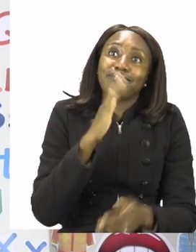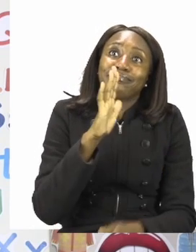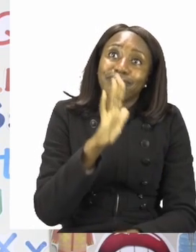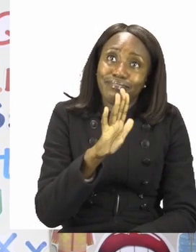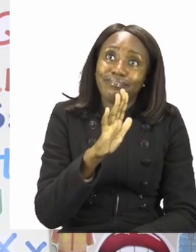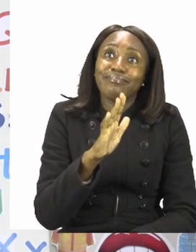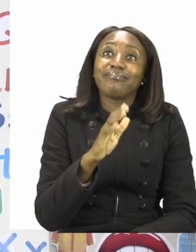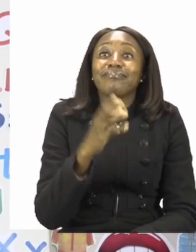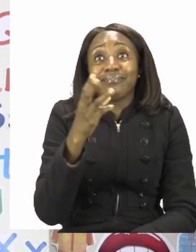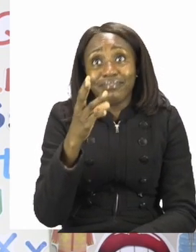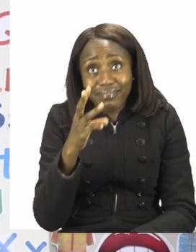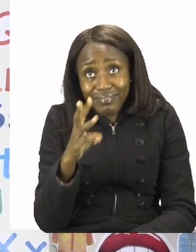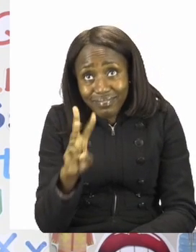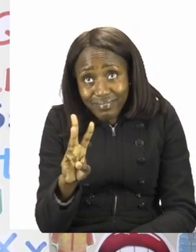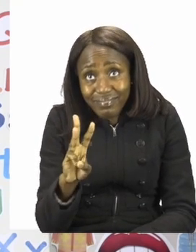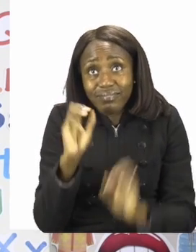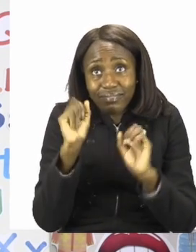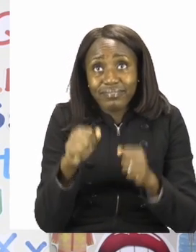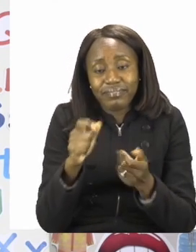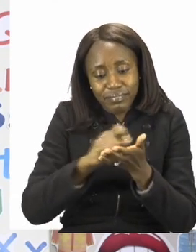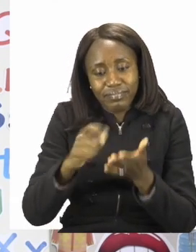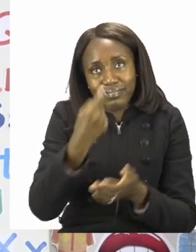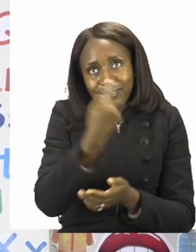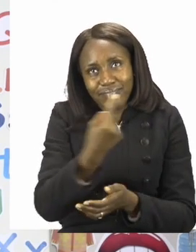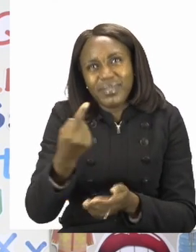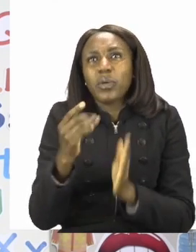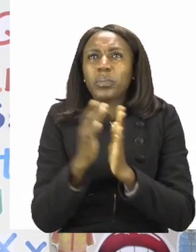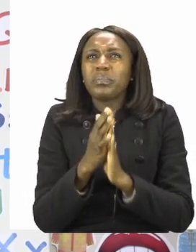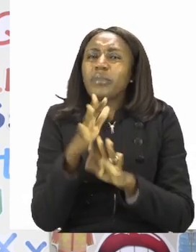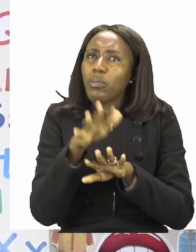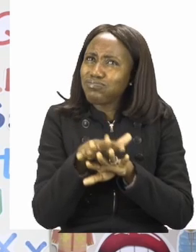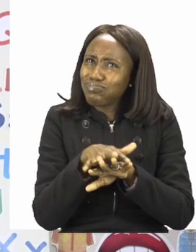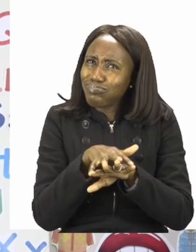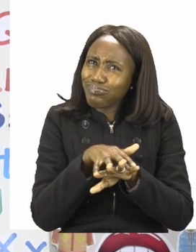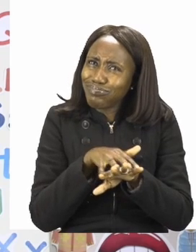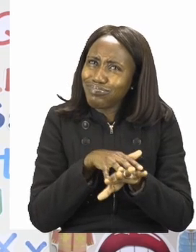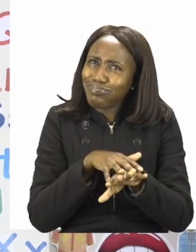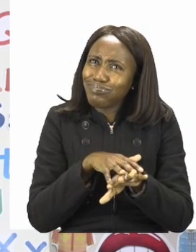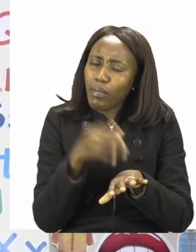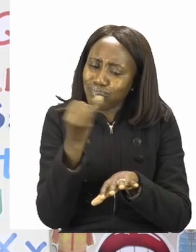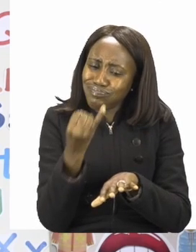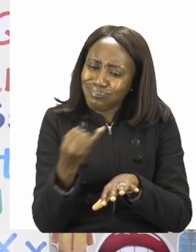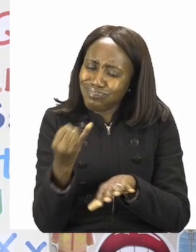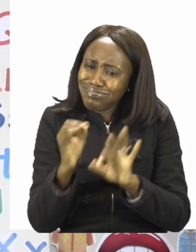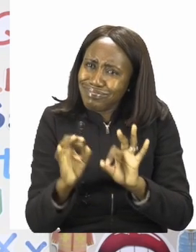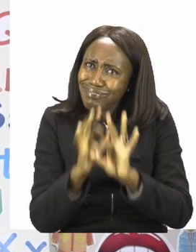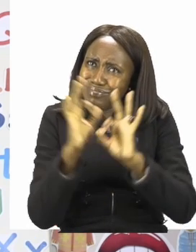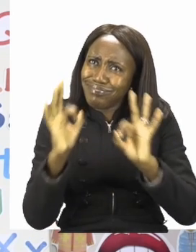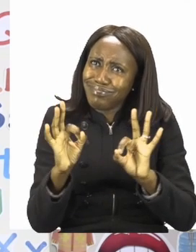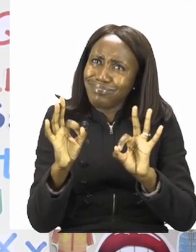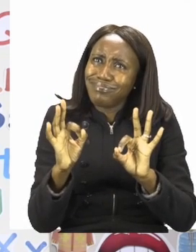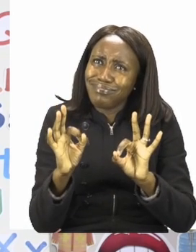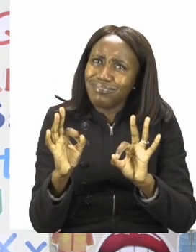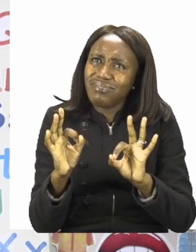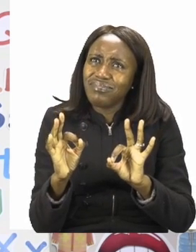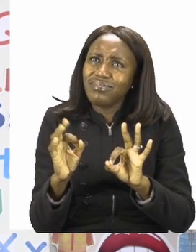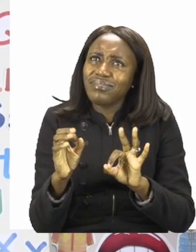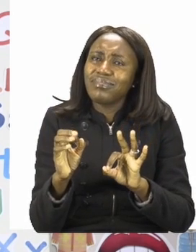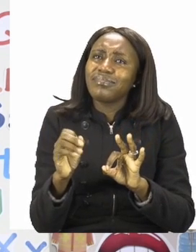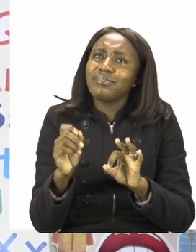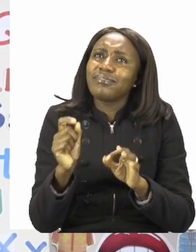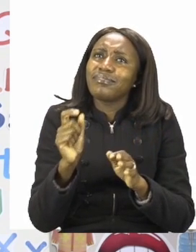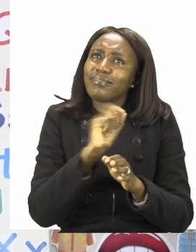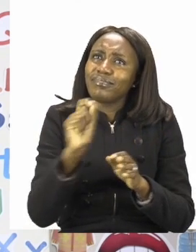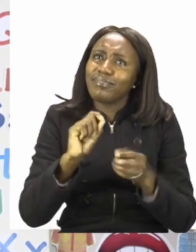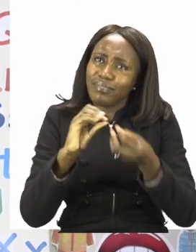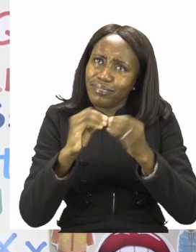for page 6. Take your time, draw nice straight lines, and write your numbers facing